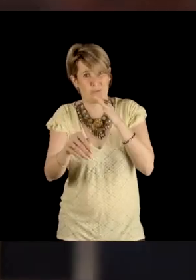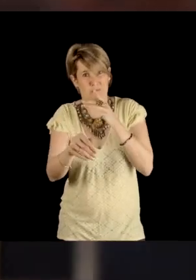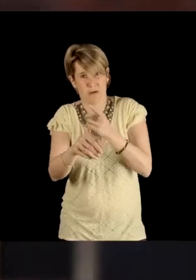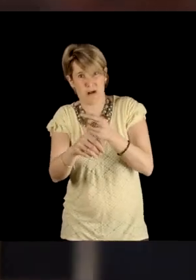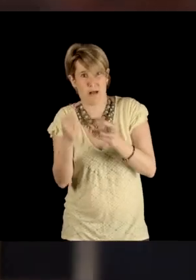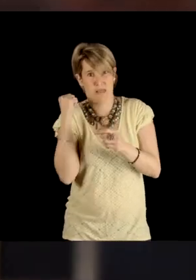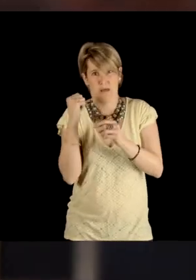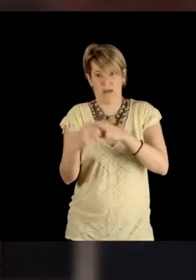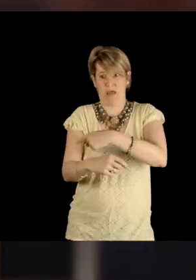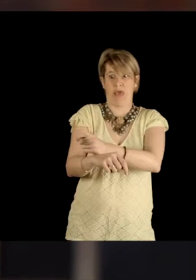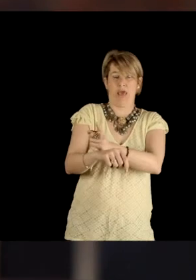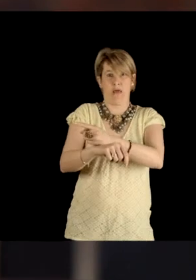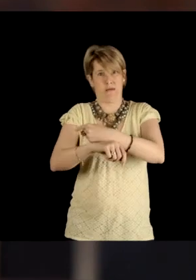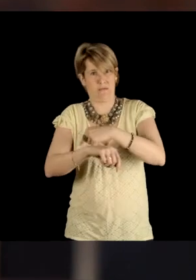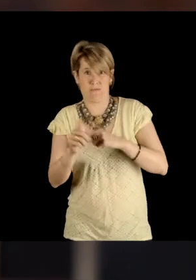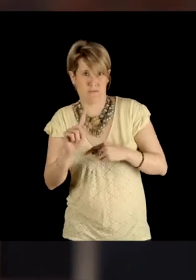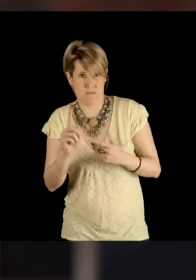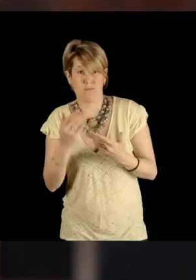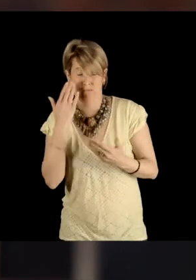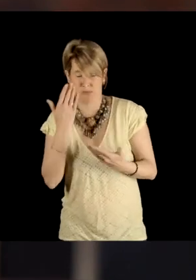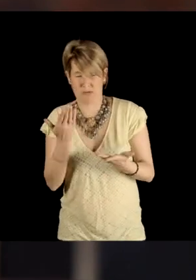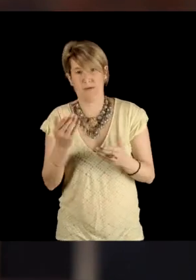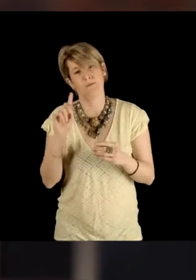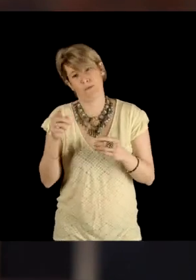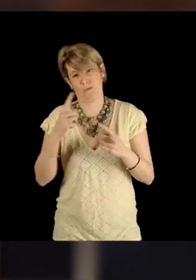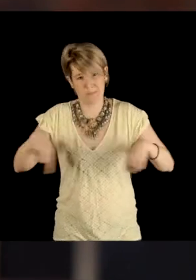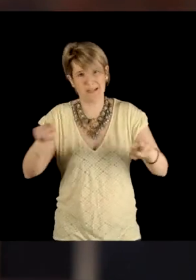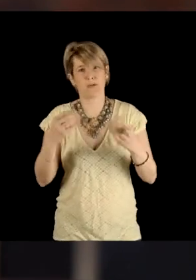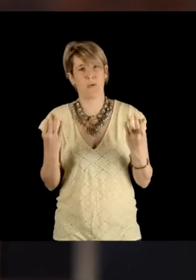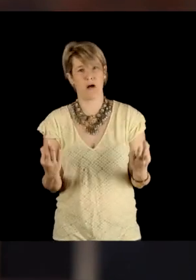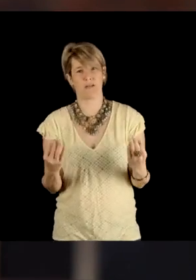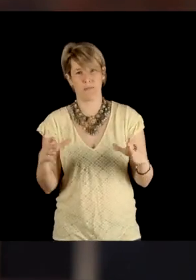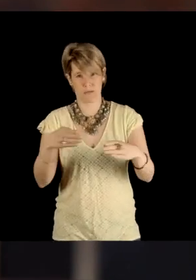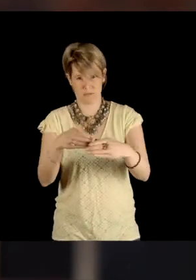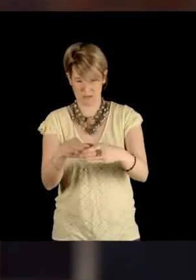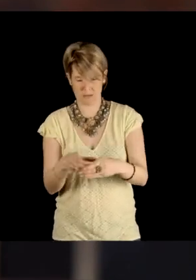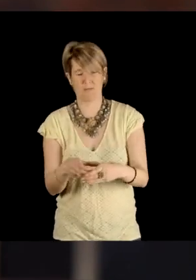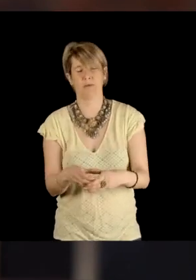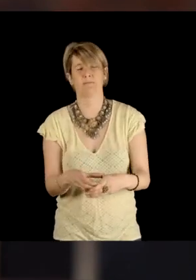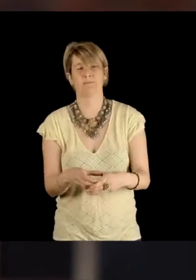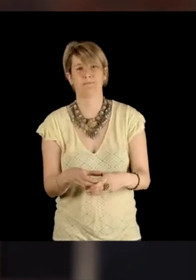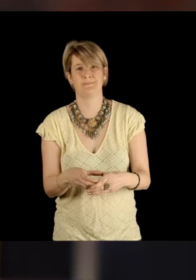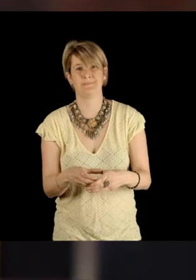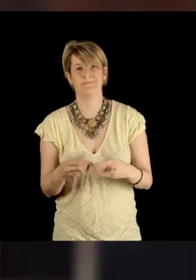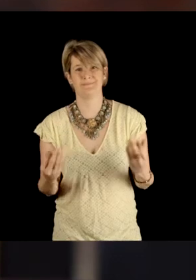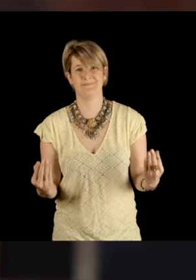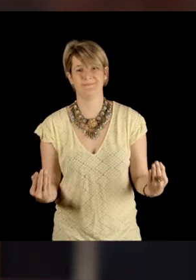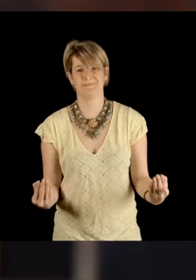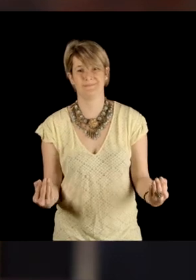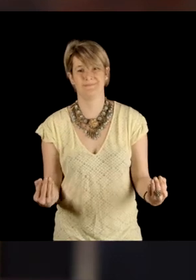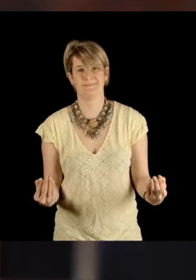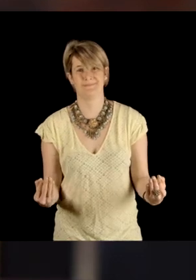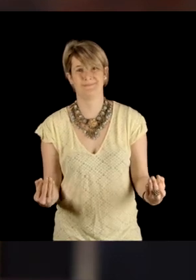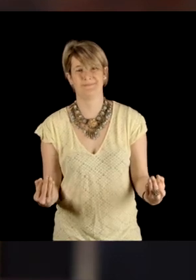Once this process of meditation is over, I will say that's all. That is when you open your eyes.